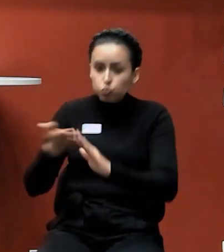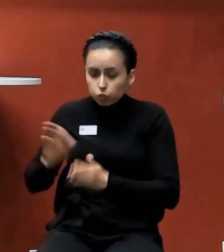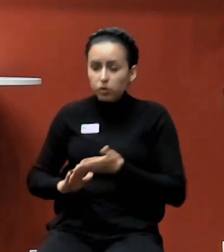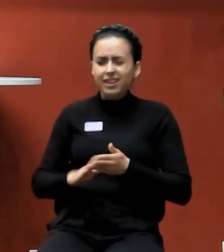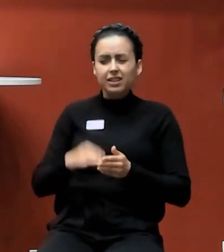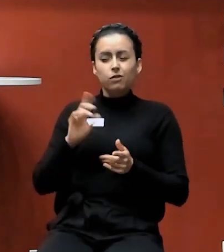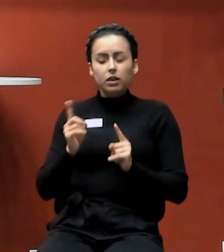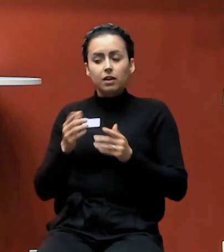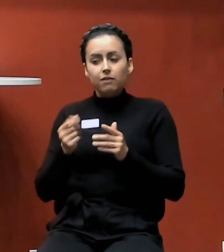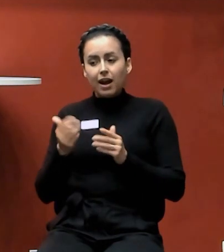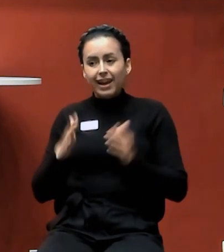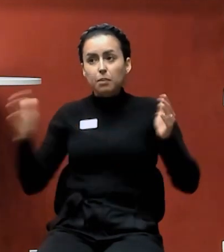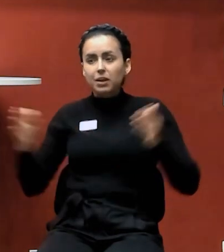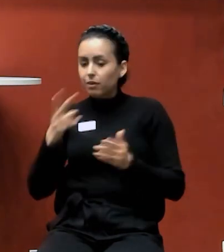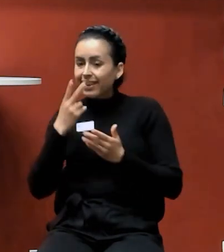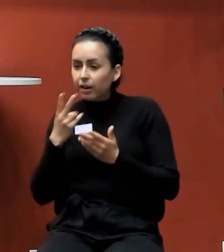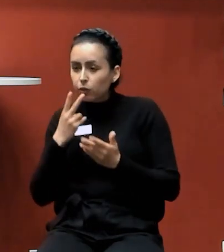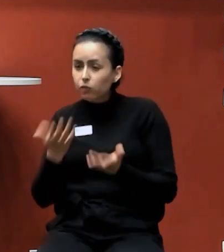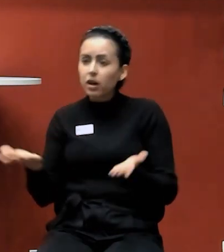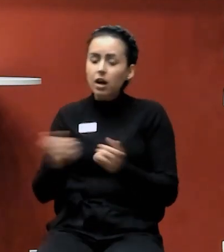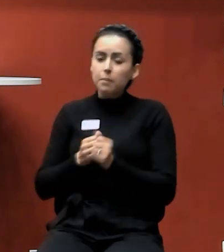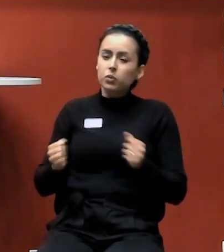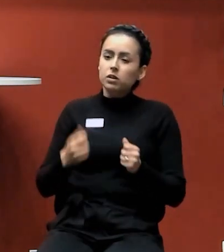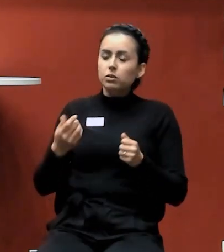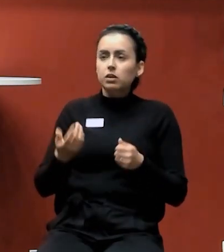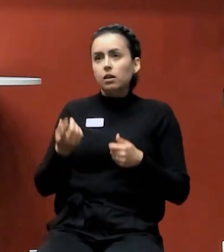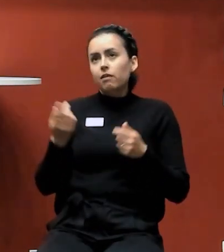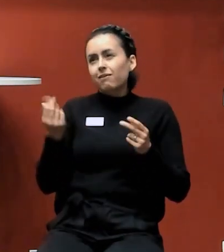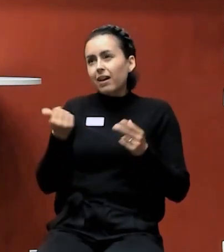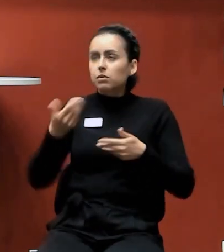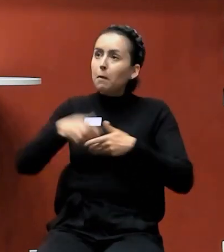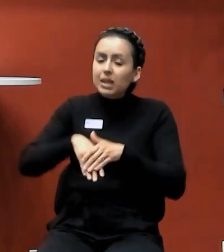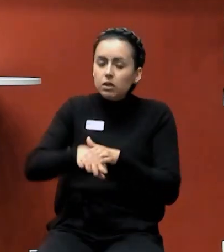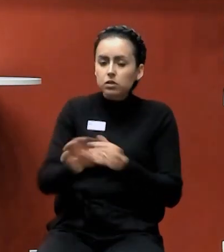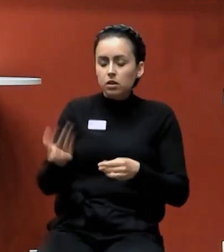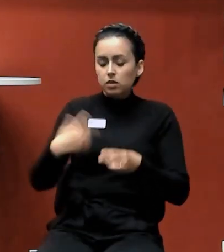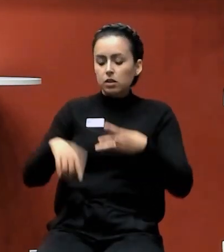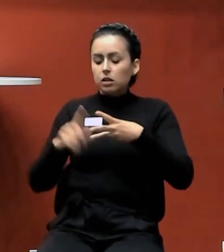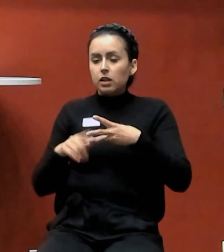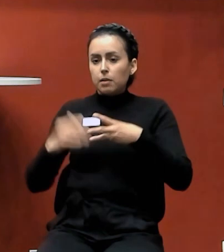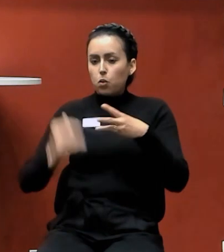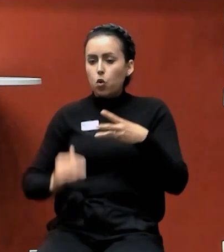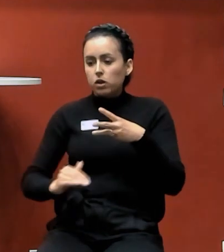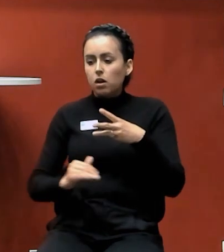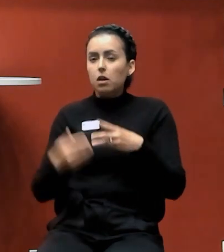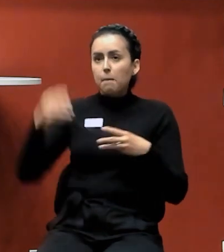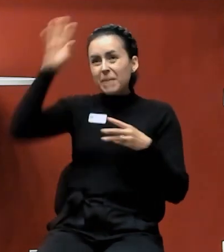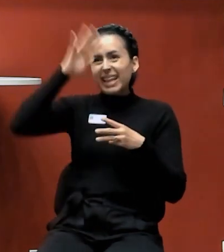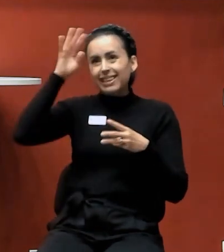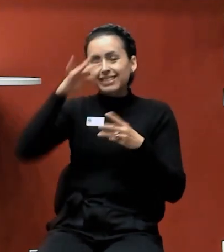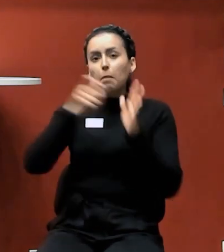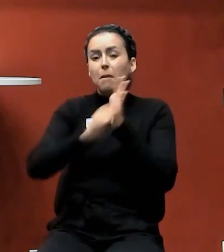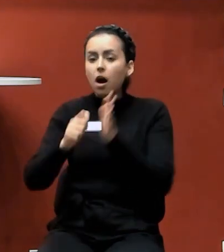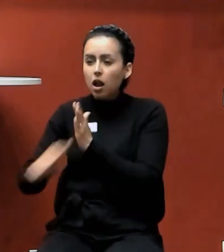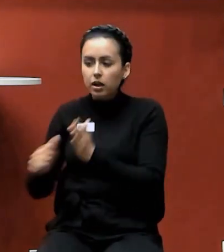more visible, but at the same time, some of it is more implicit. And at the bottom are the mental models, which are implicit, which